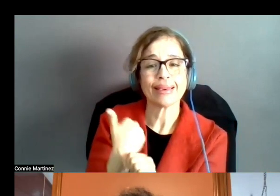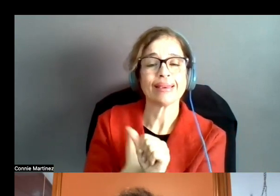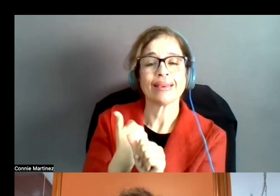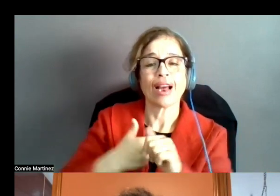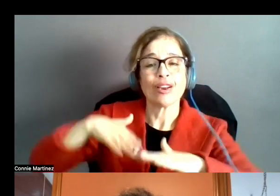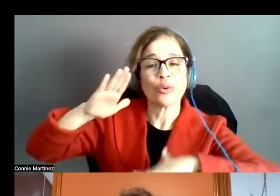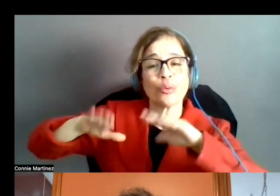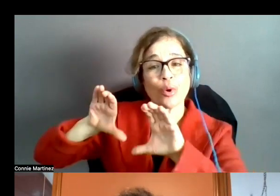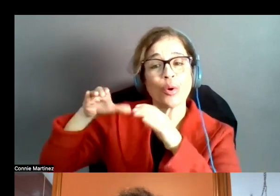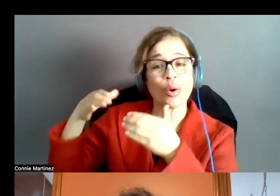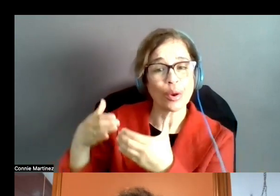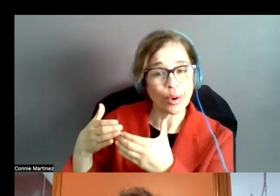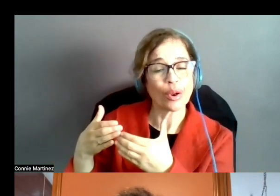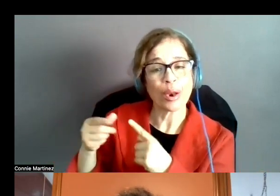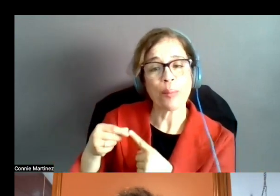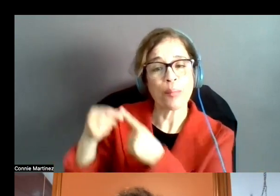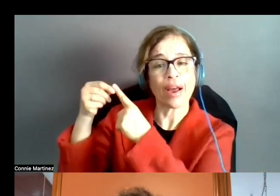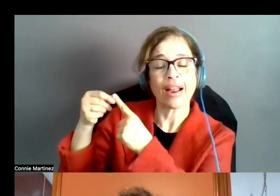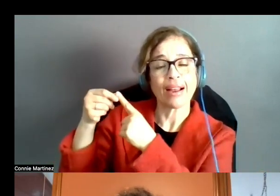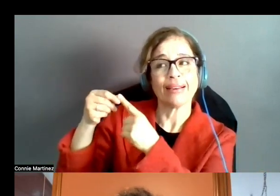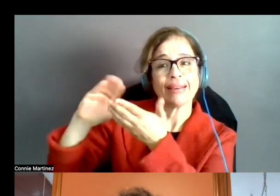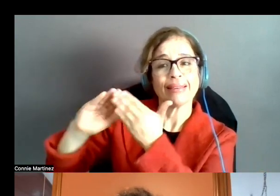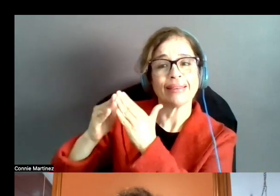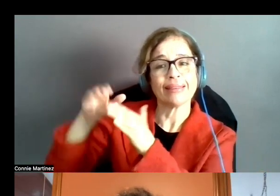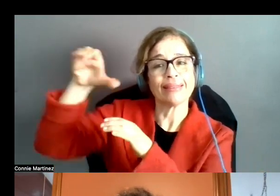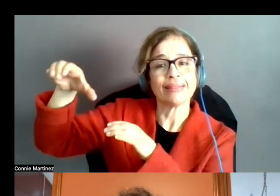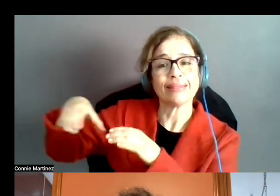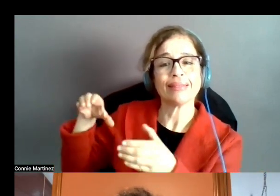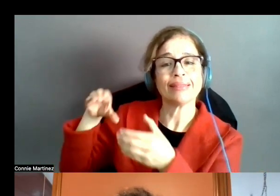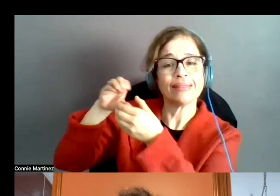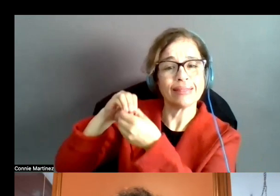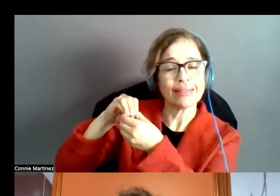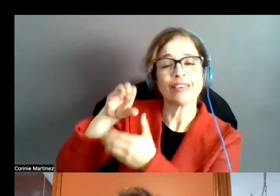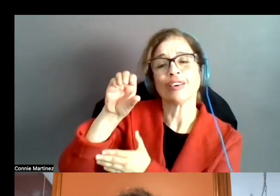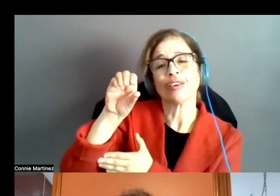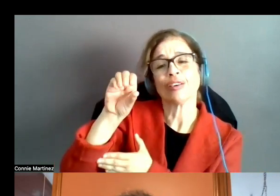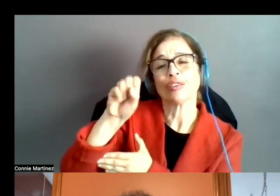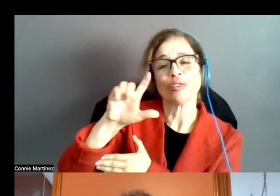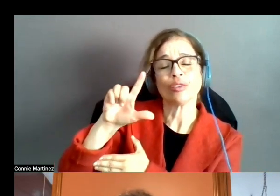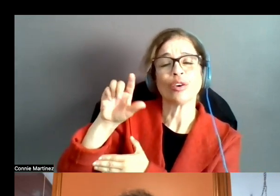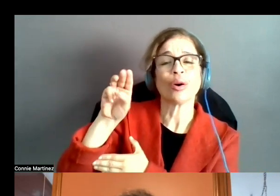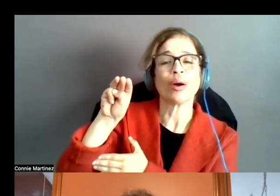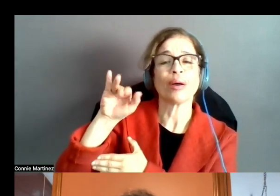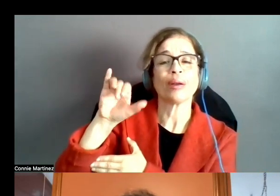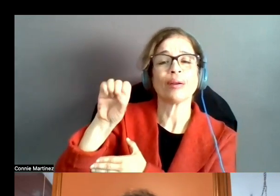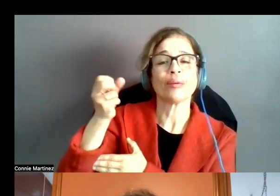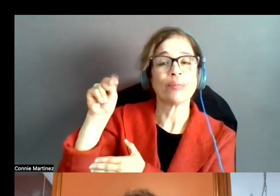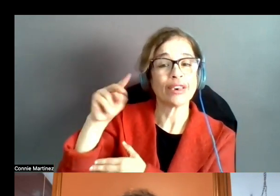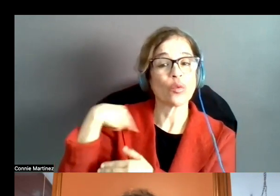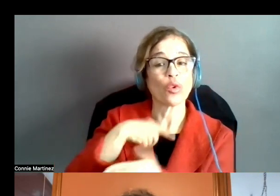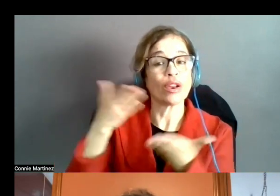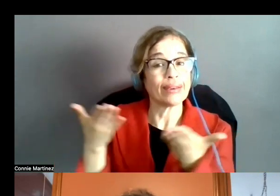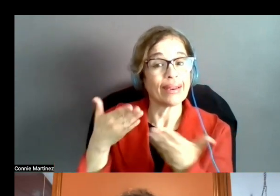drumming group, which is in a particular neighborhood of the town, have their own social mission. So what we did here